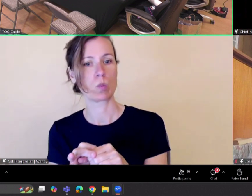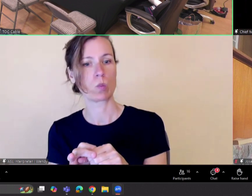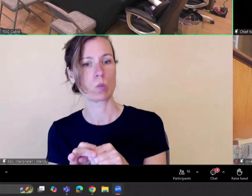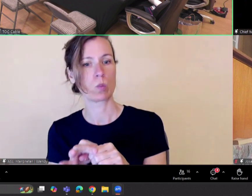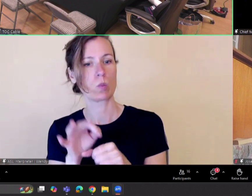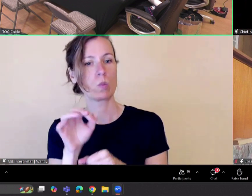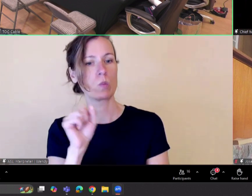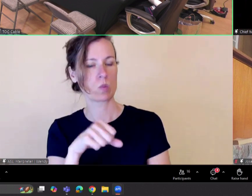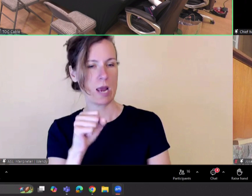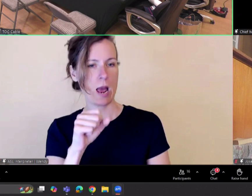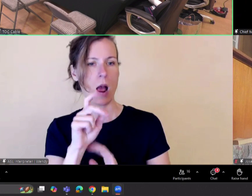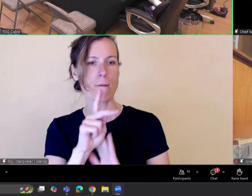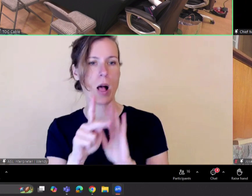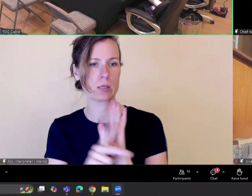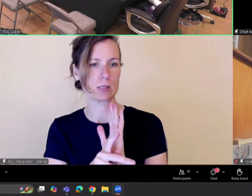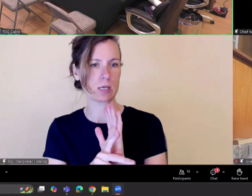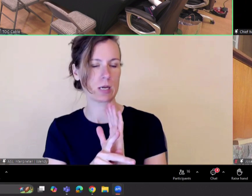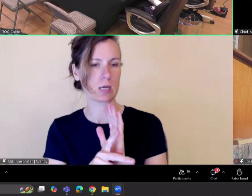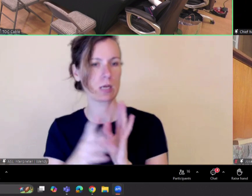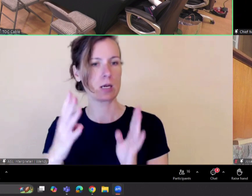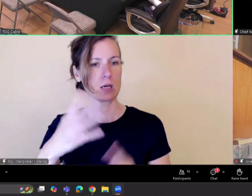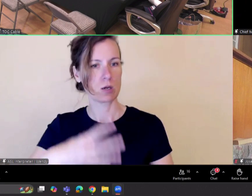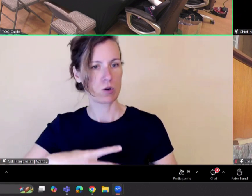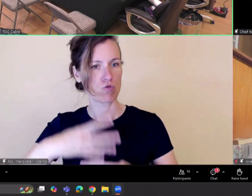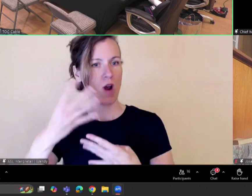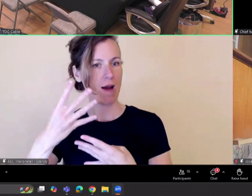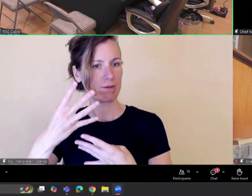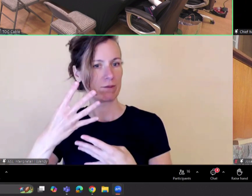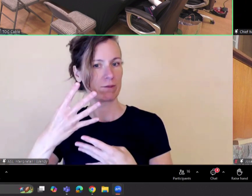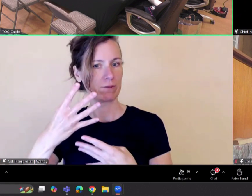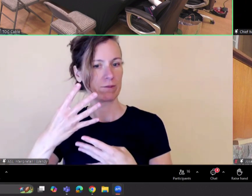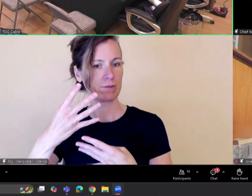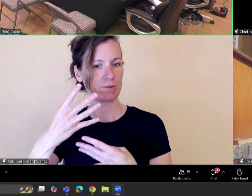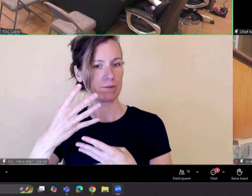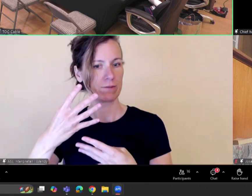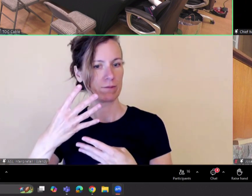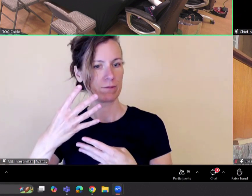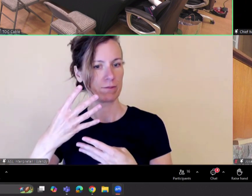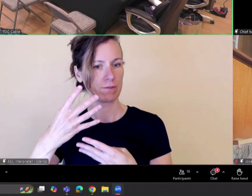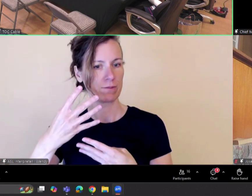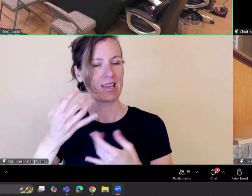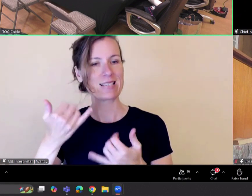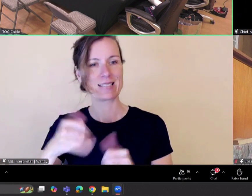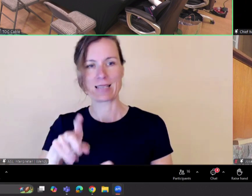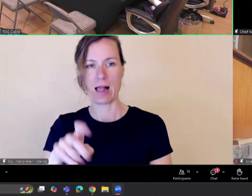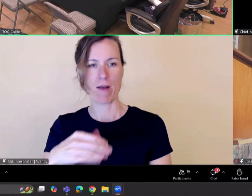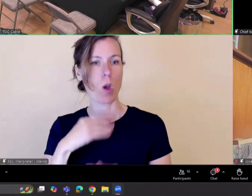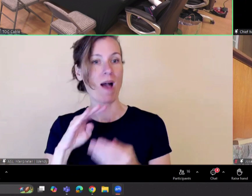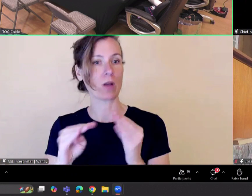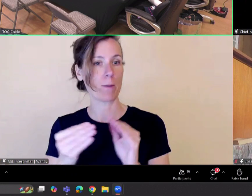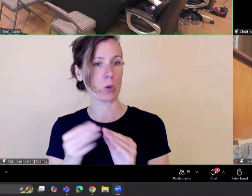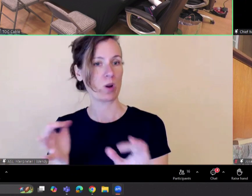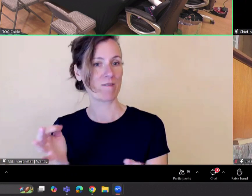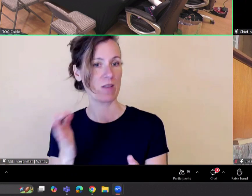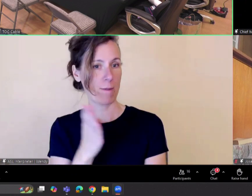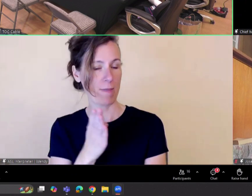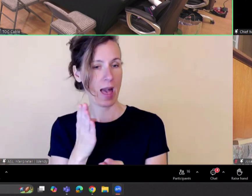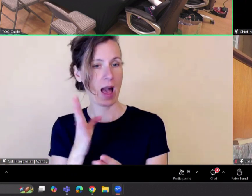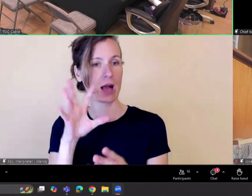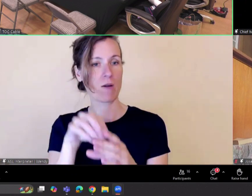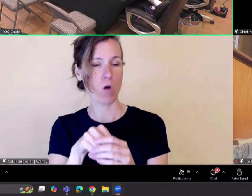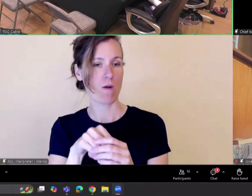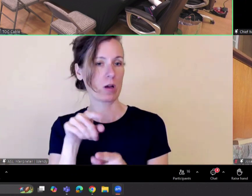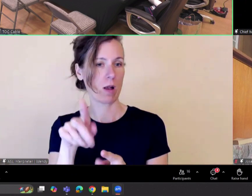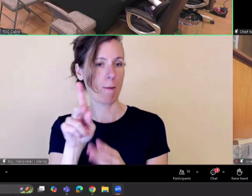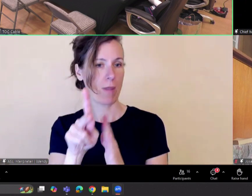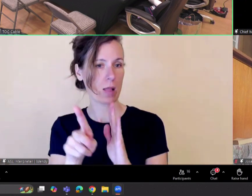drafted, and then we still would have to have community input Right. regarding the policy. And depending upon